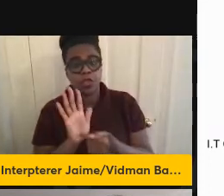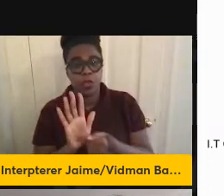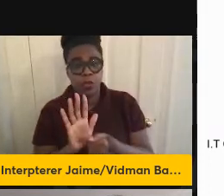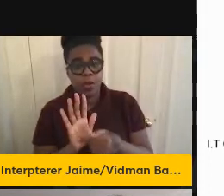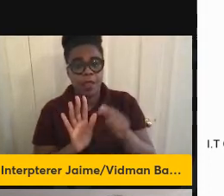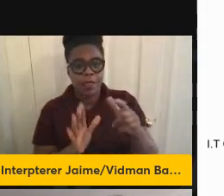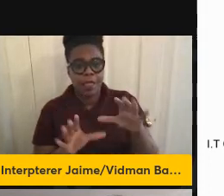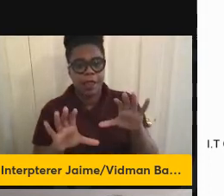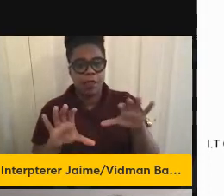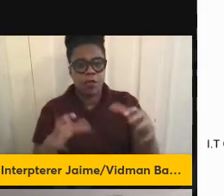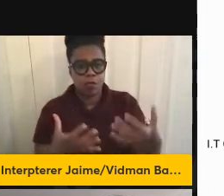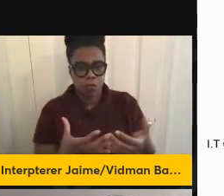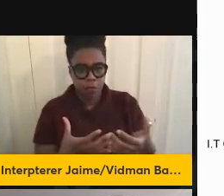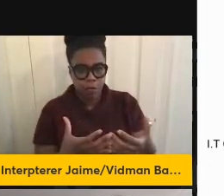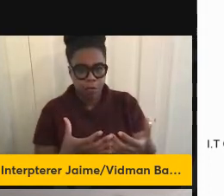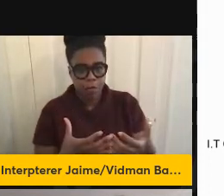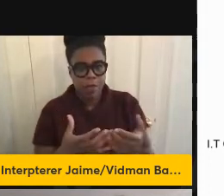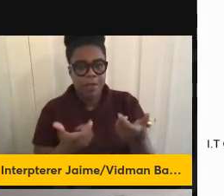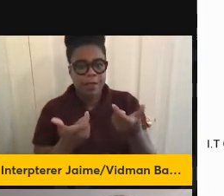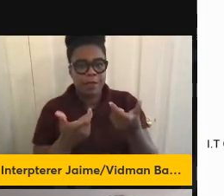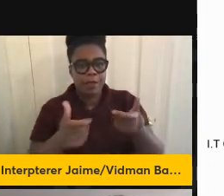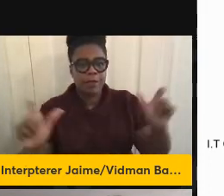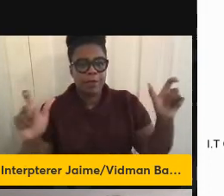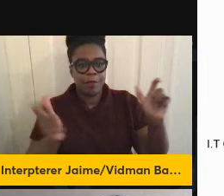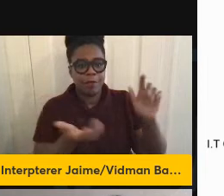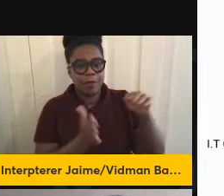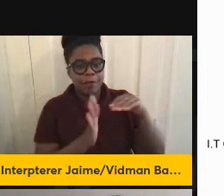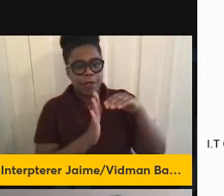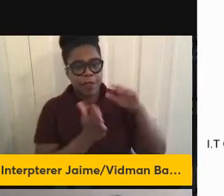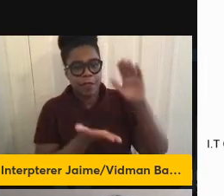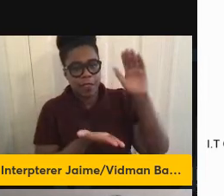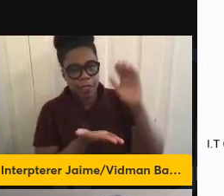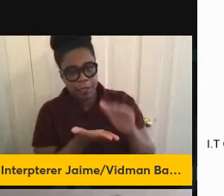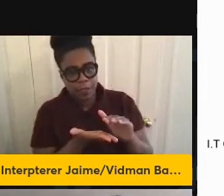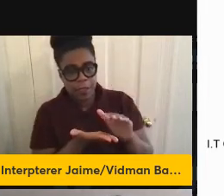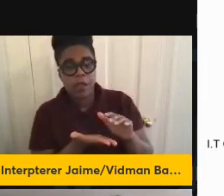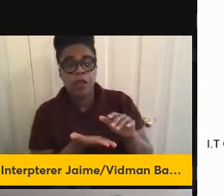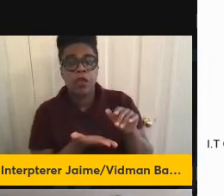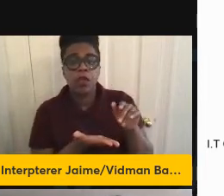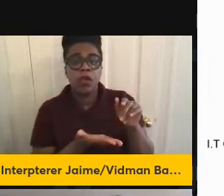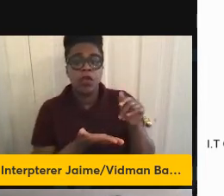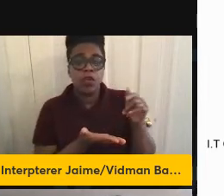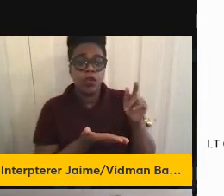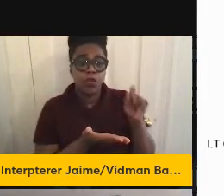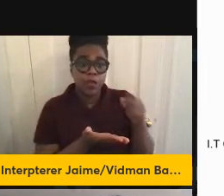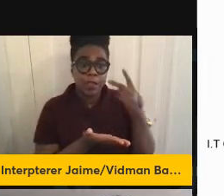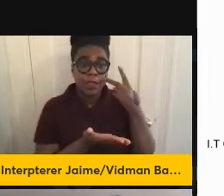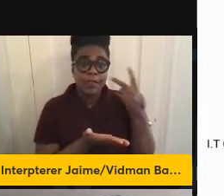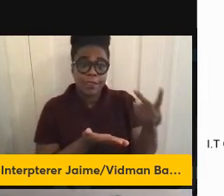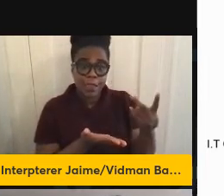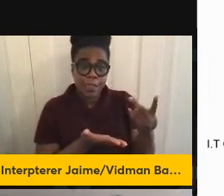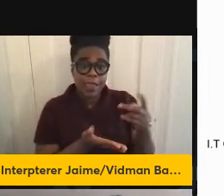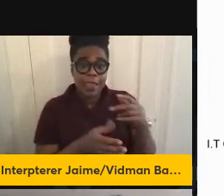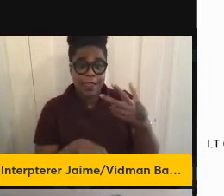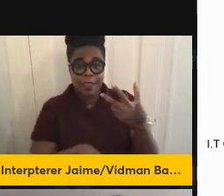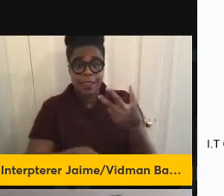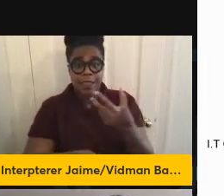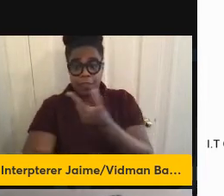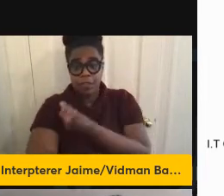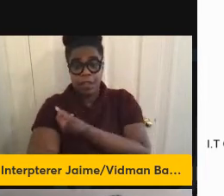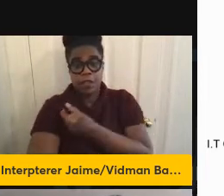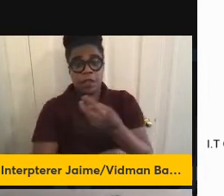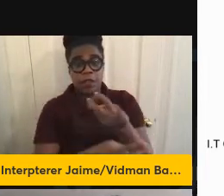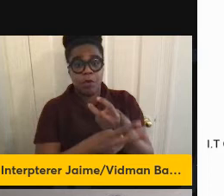that population is significantly diminished. And what you can see here is that when you look in the injected bone